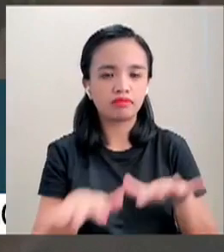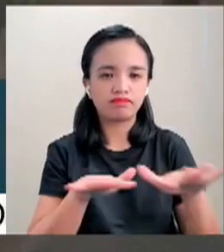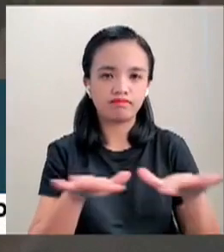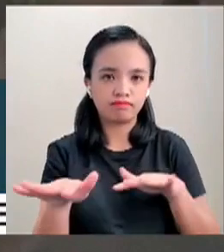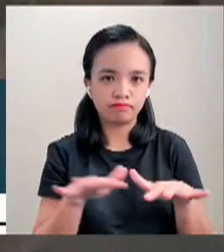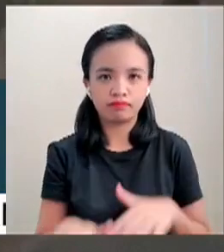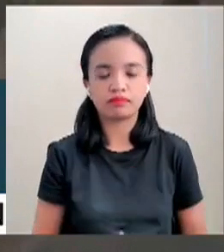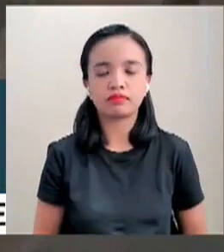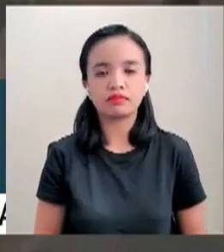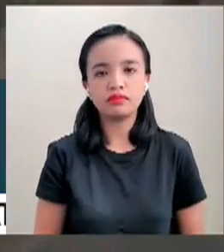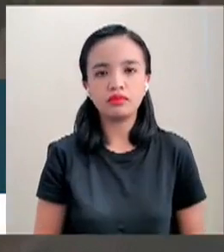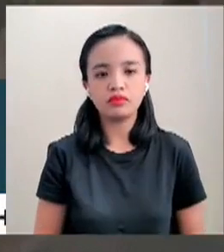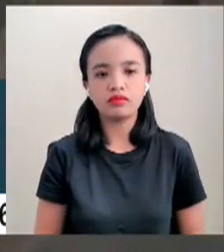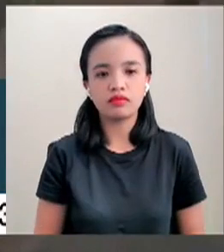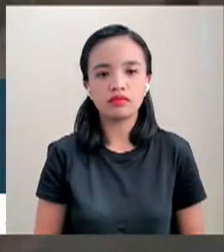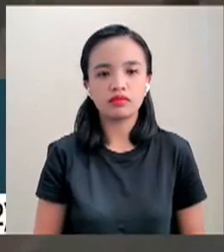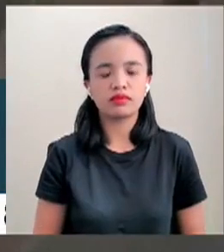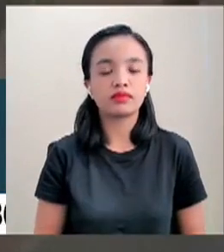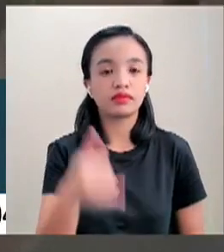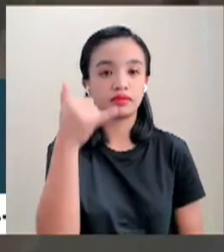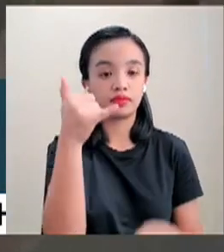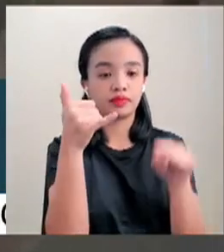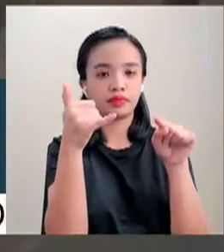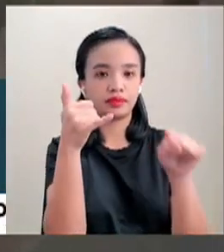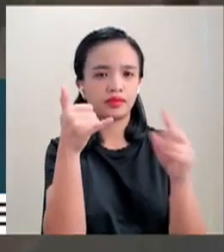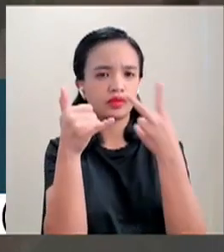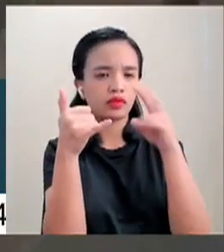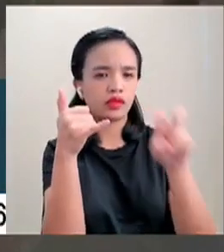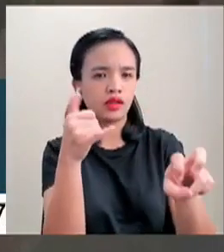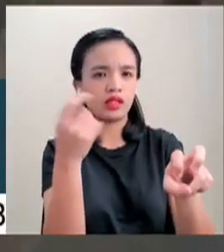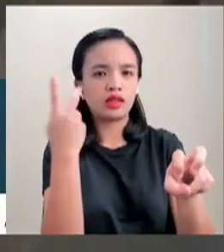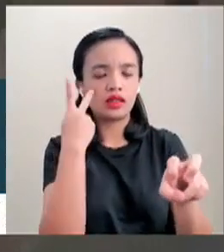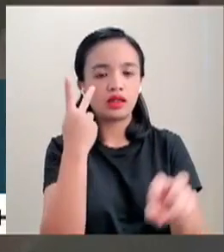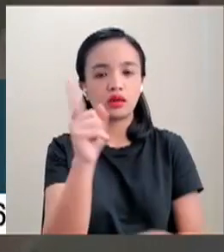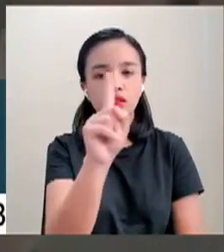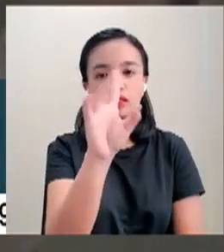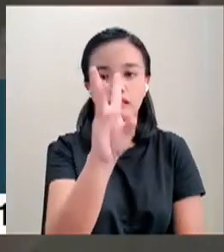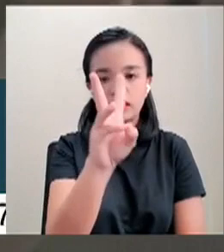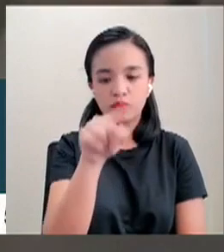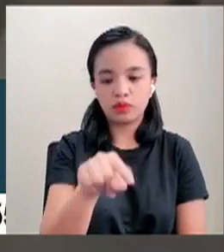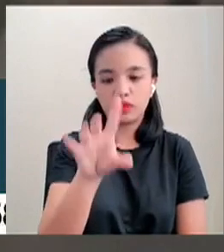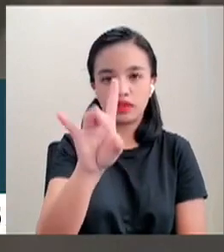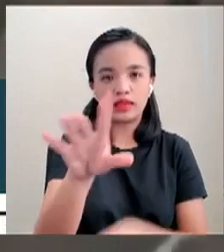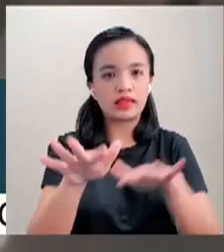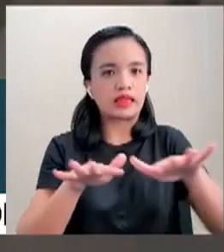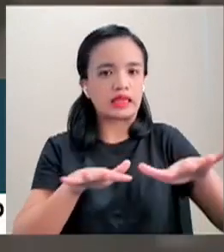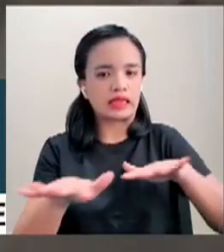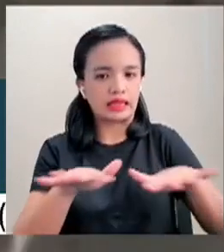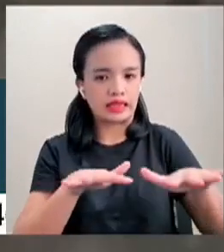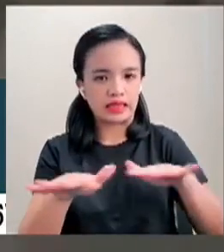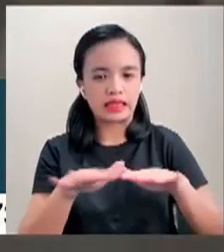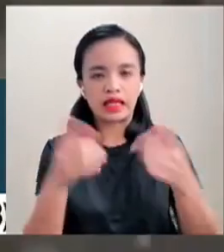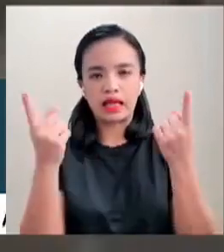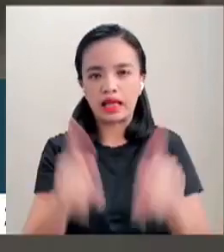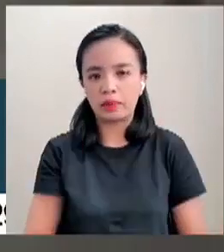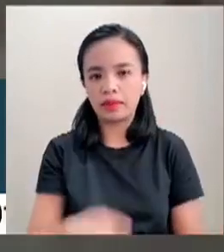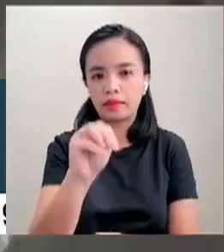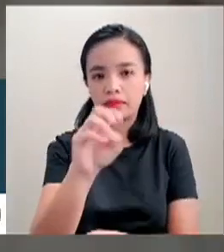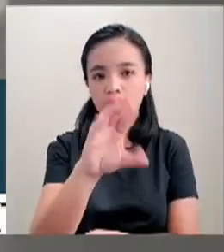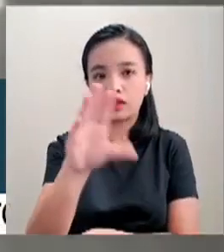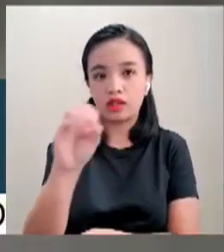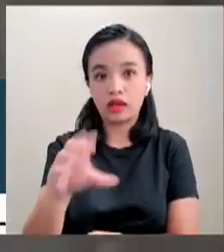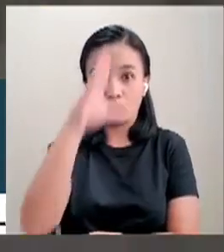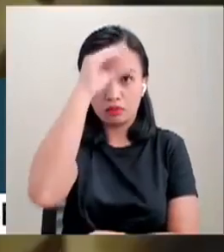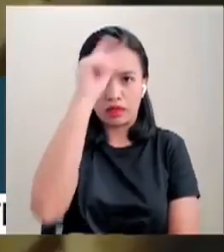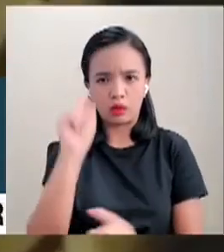A security camera captures the moment a 6.8 magnitude earthquake struck Morocco as a man runs for his life through